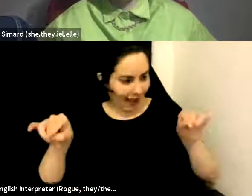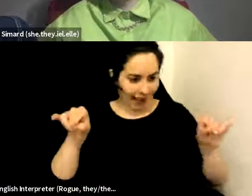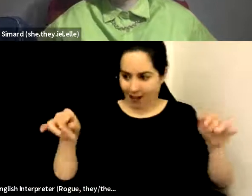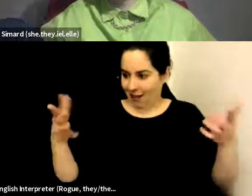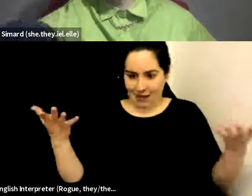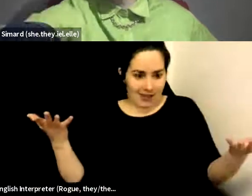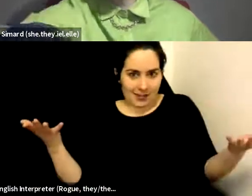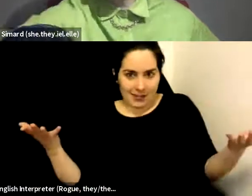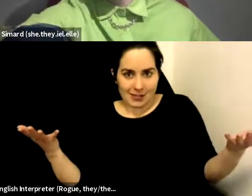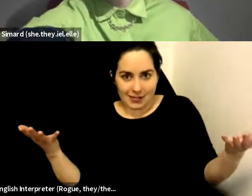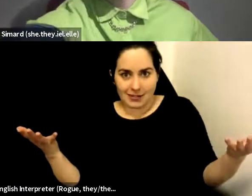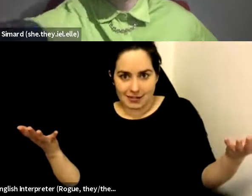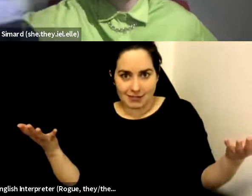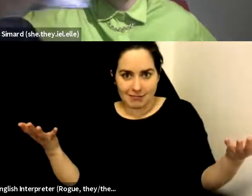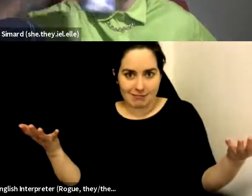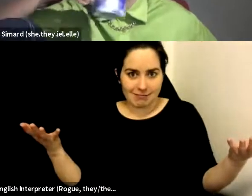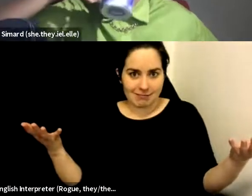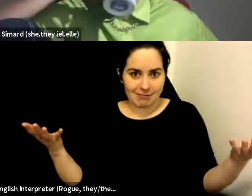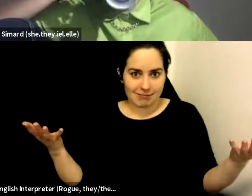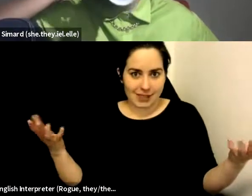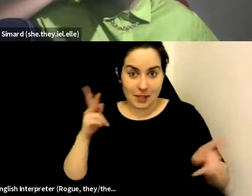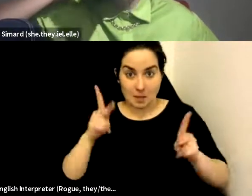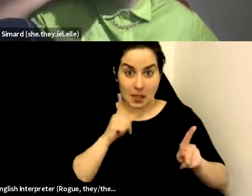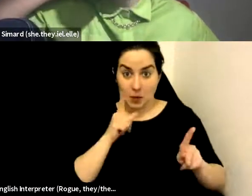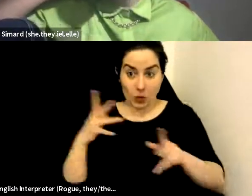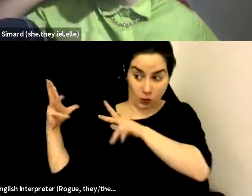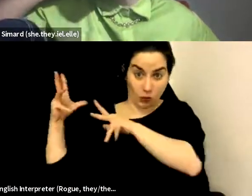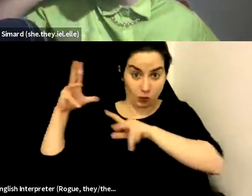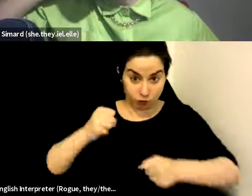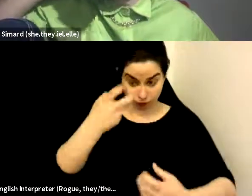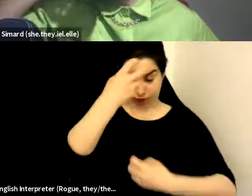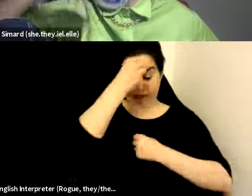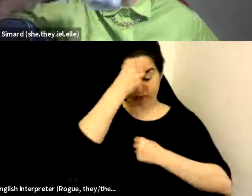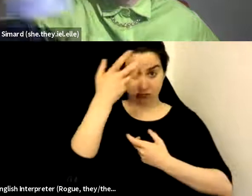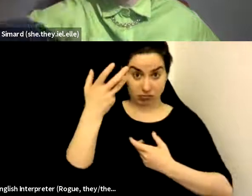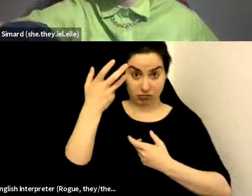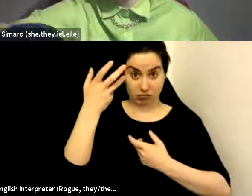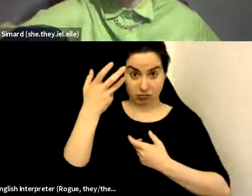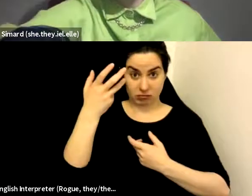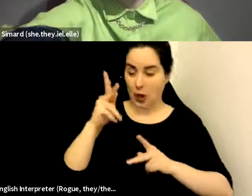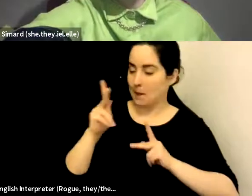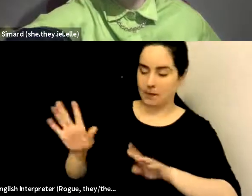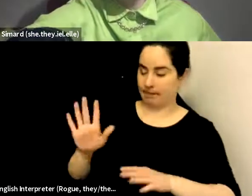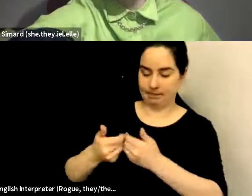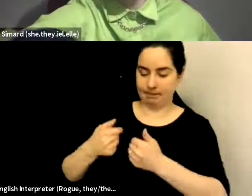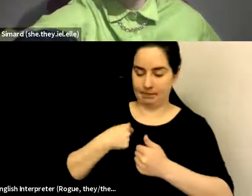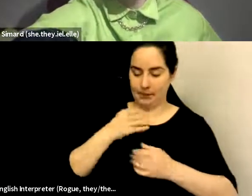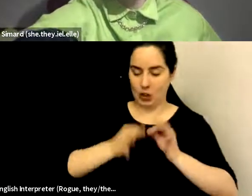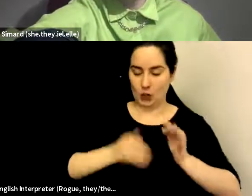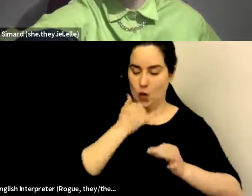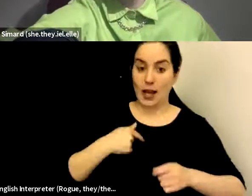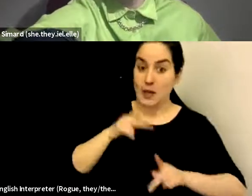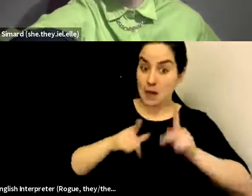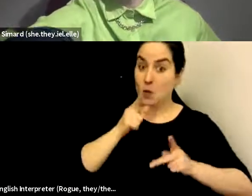I think that, you know, as colonized people, there's been a feeling that like, because